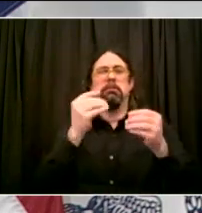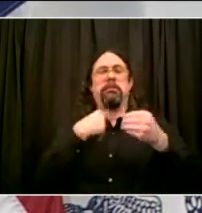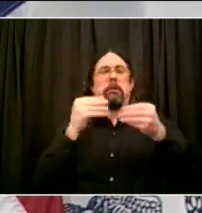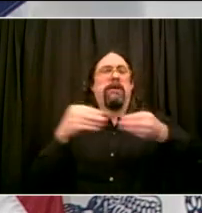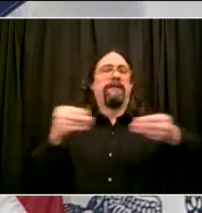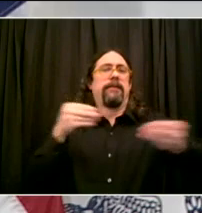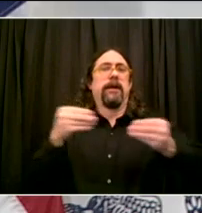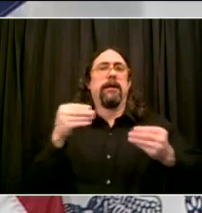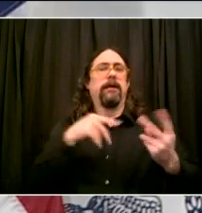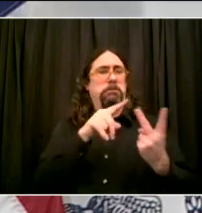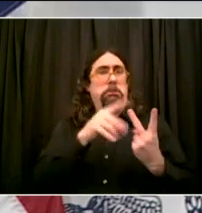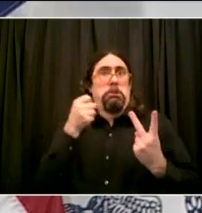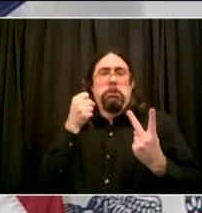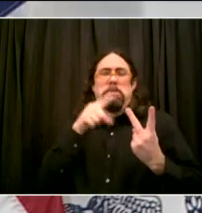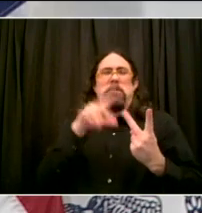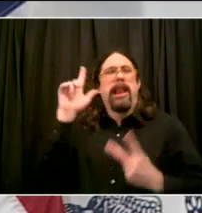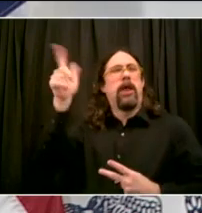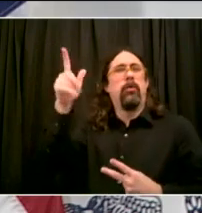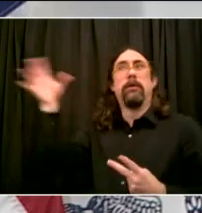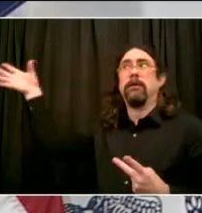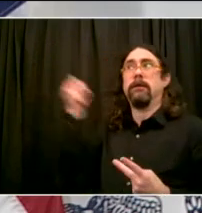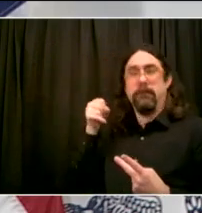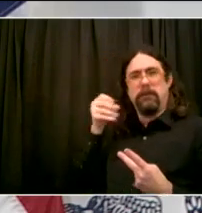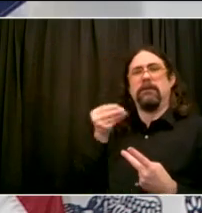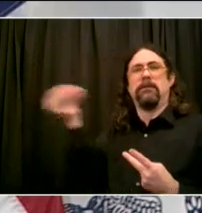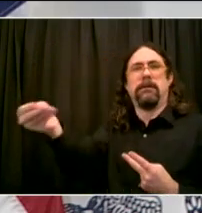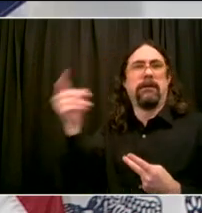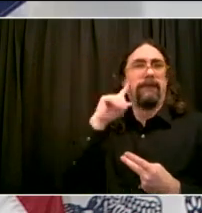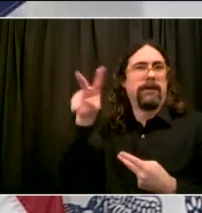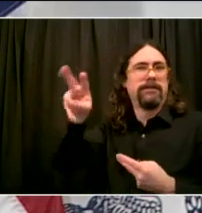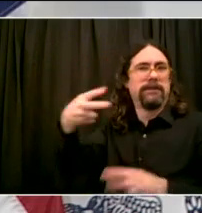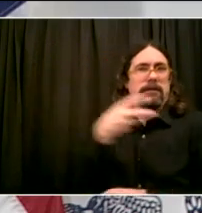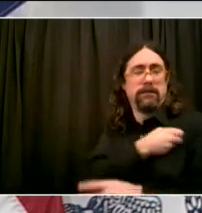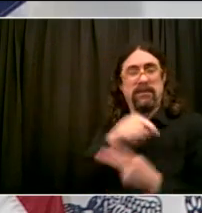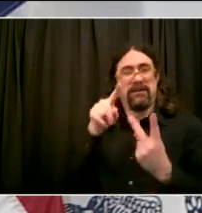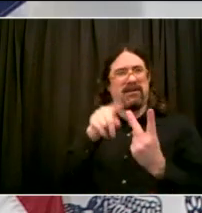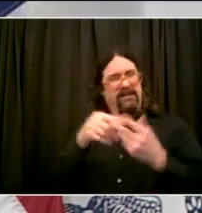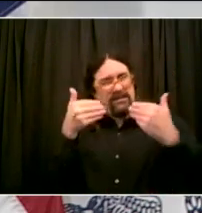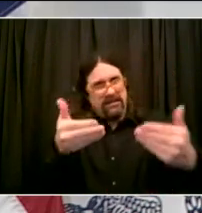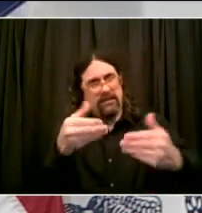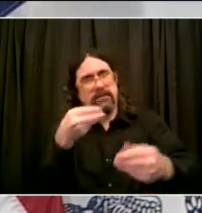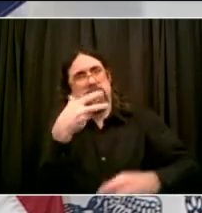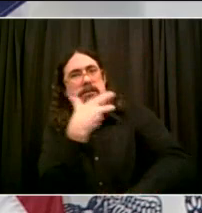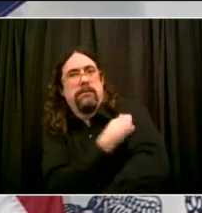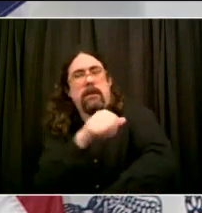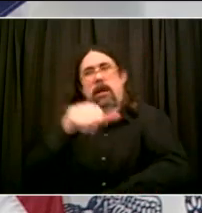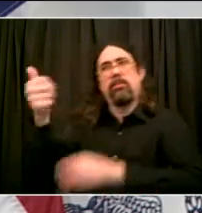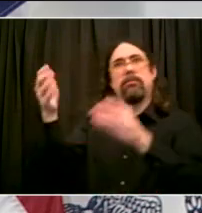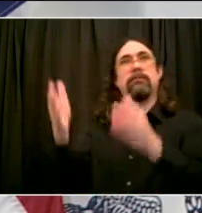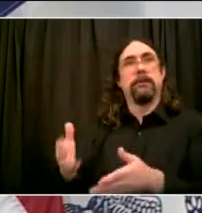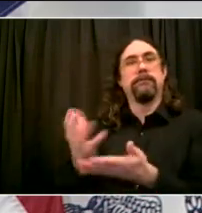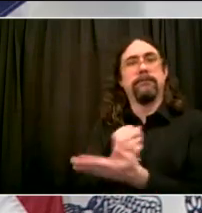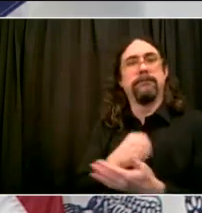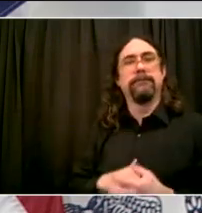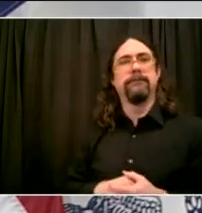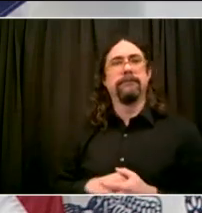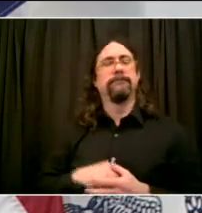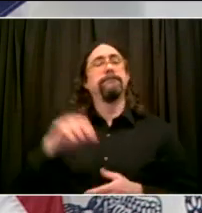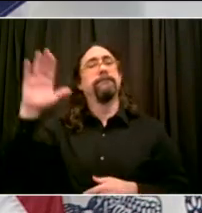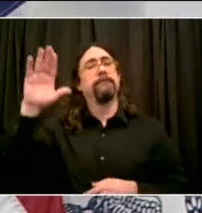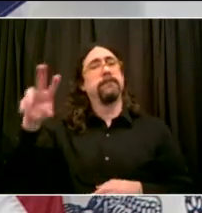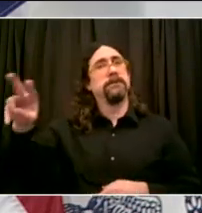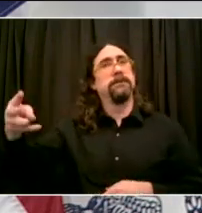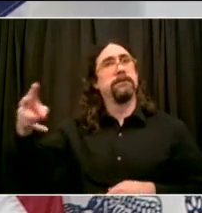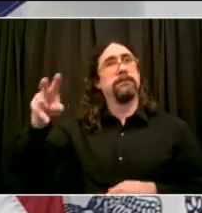something crossed where Comptroller DiNapoli has warned that there's been a 10% drop-off in sales tax revenue,